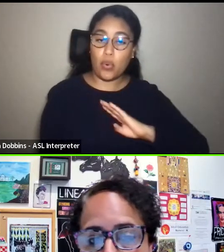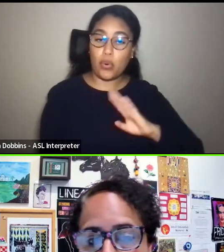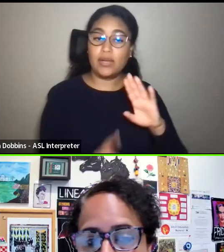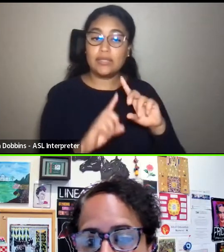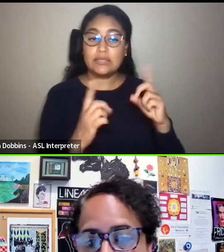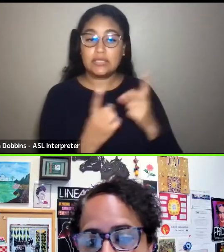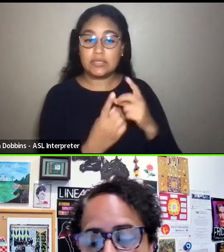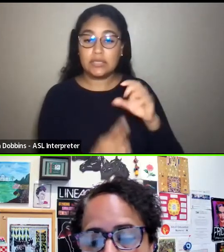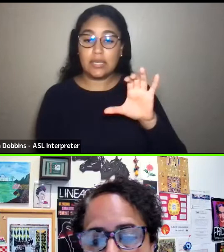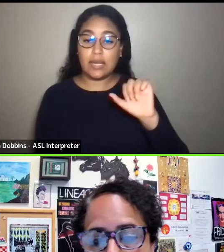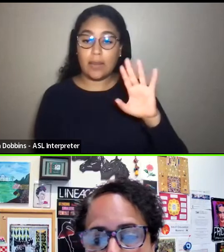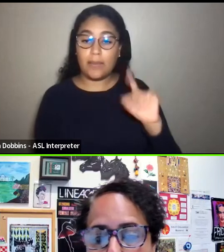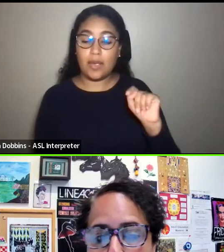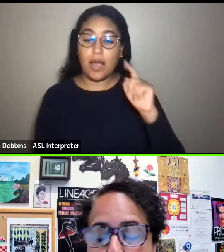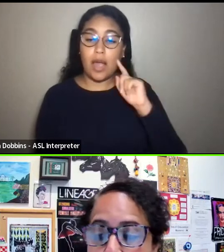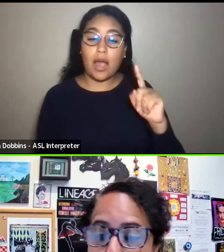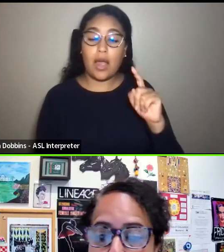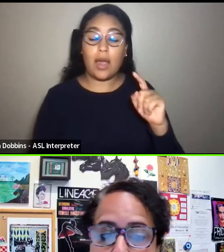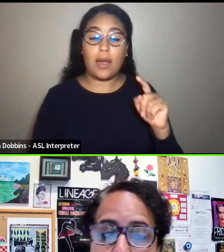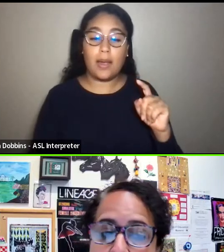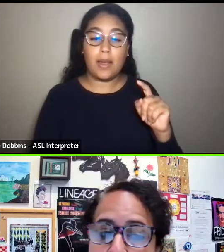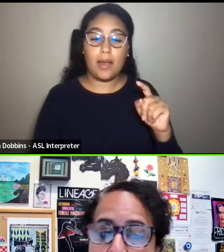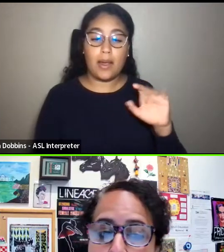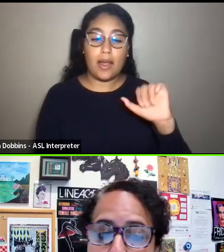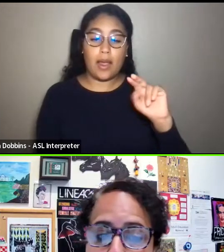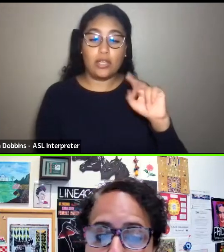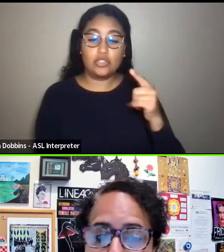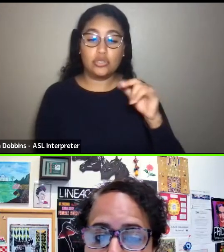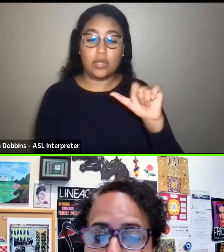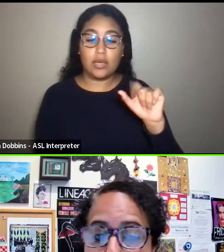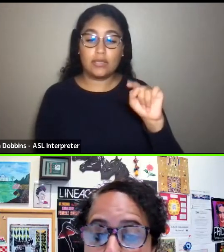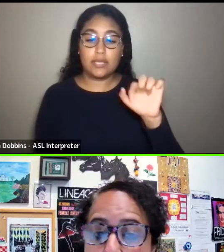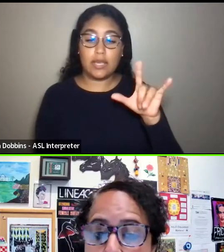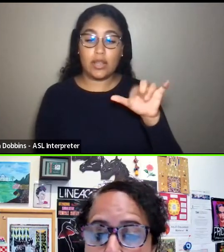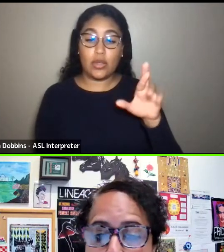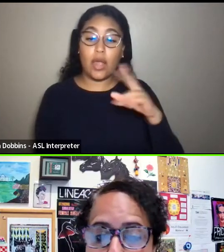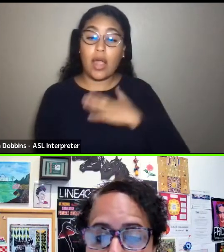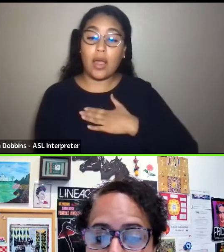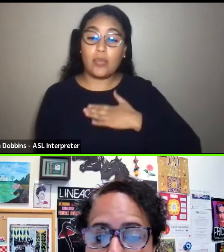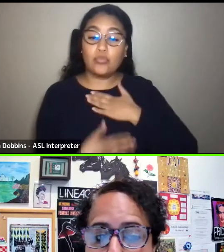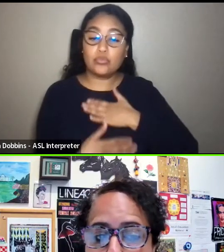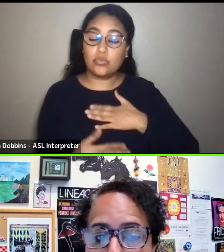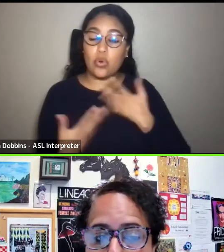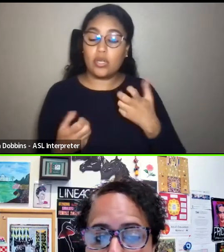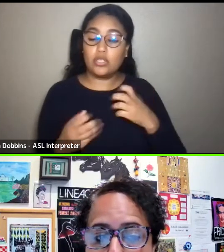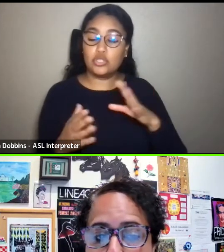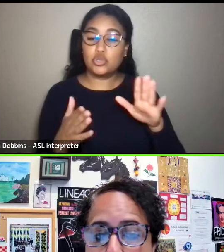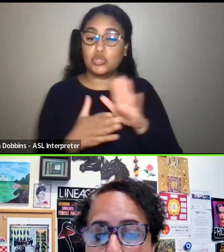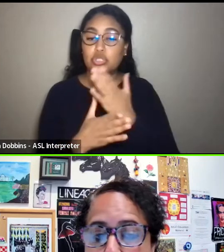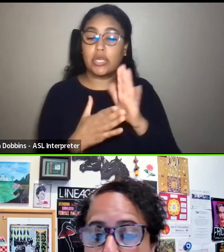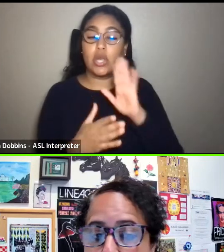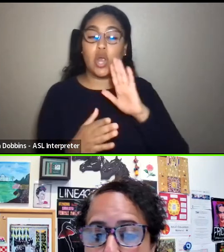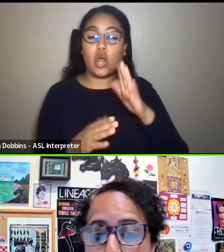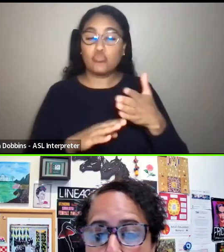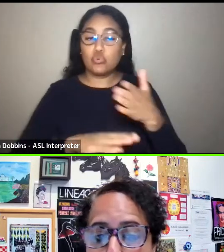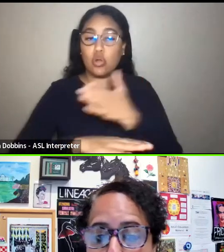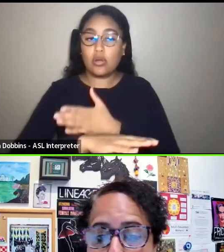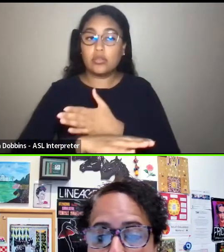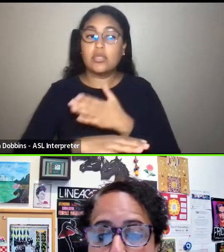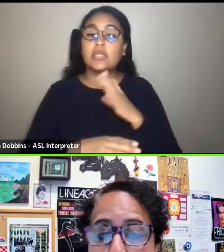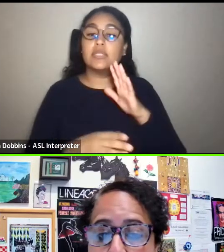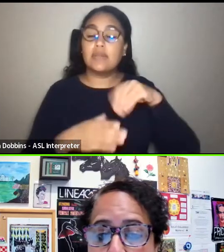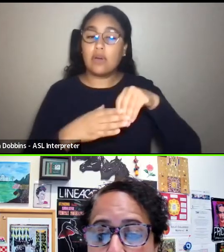Angela Taylor, Director of San Mateo Adult and Career Education, and I am pleased to share with you the latest developments and progress within our